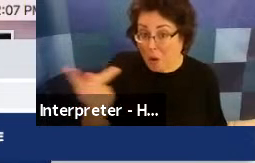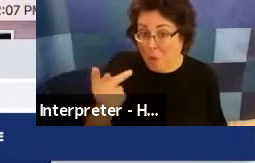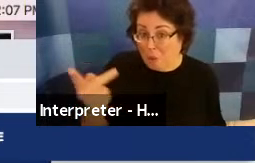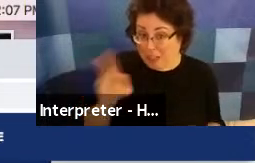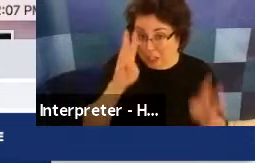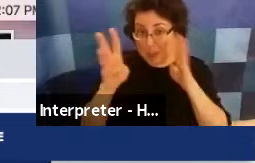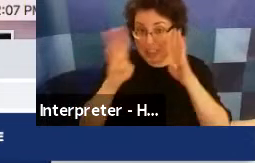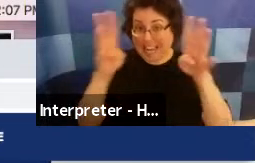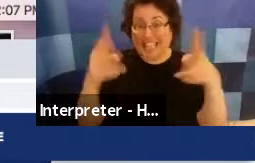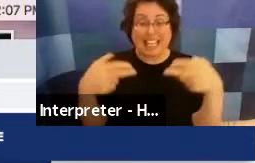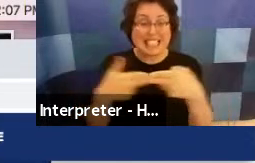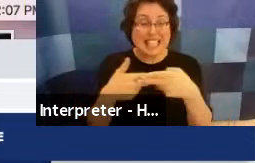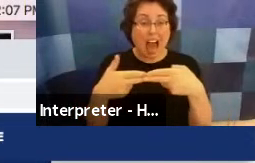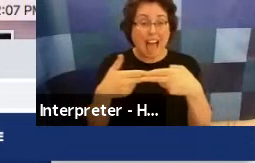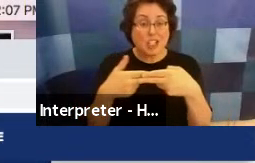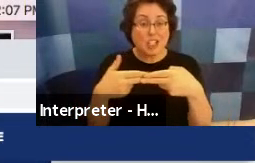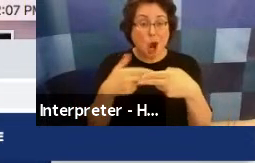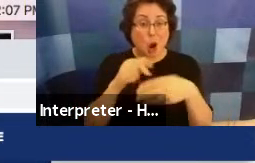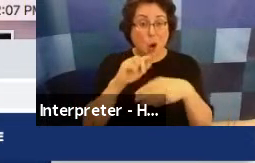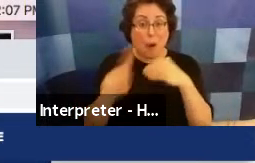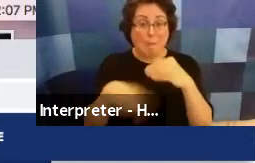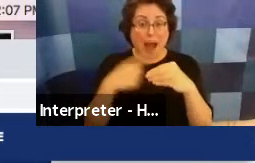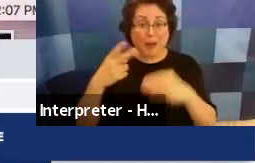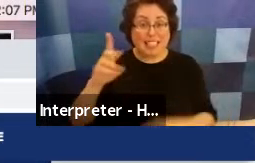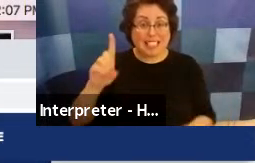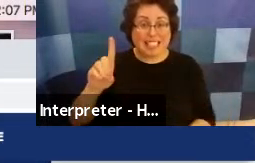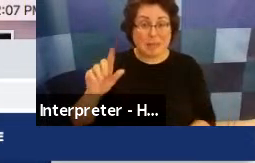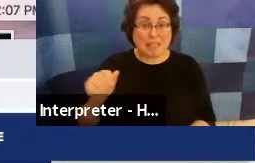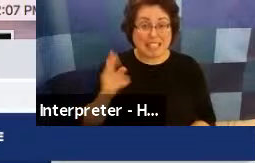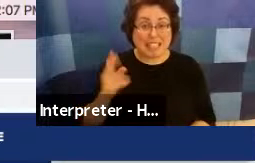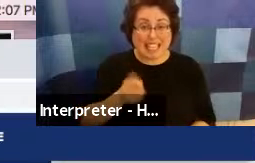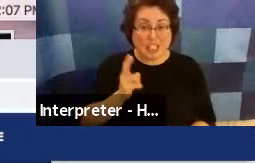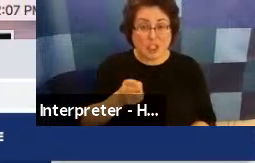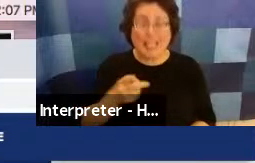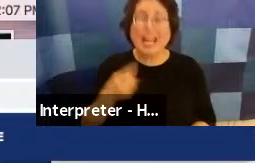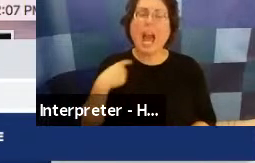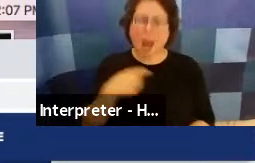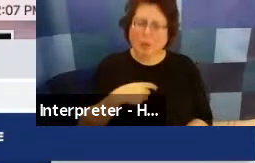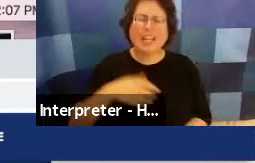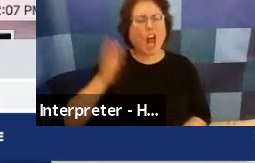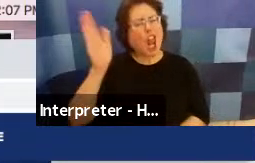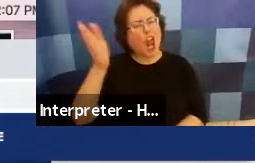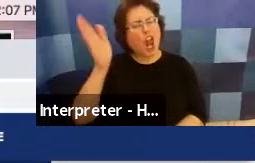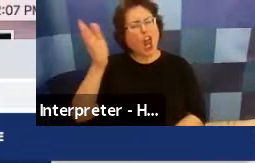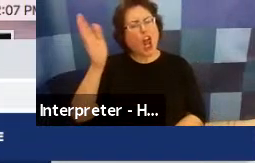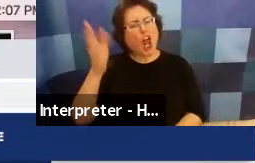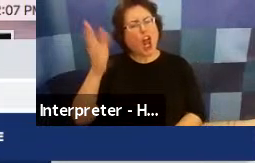slideshow about disability history and we gave it several times. And really